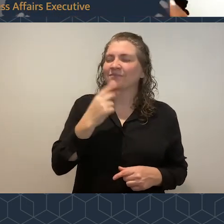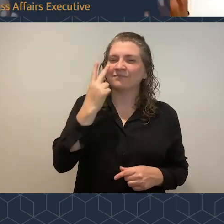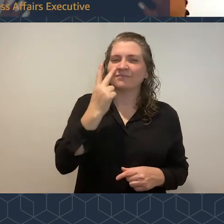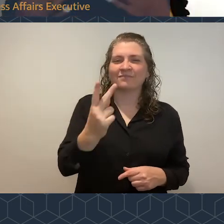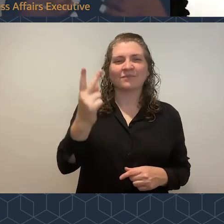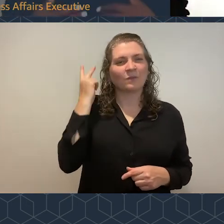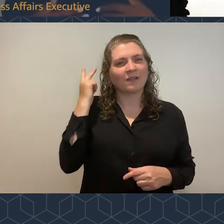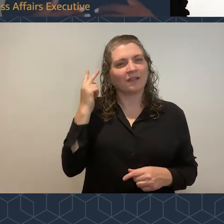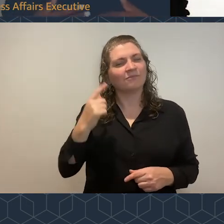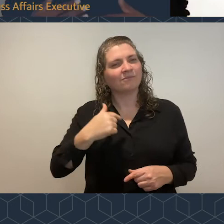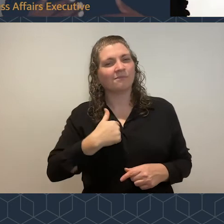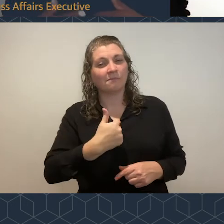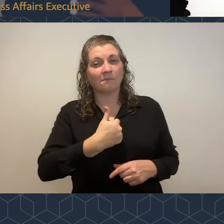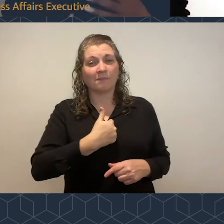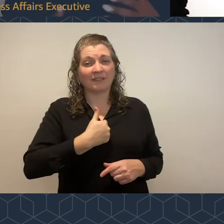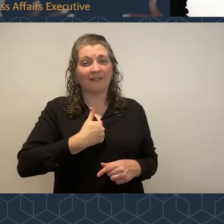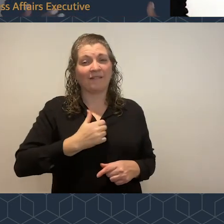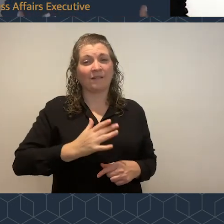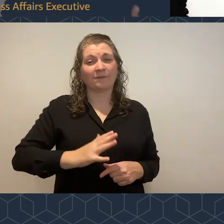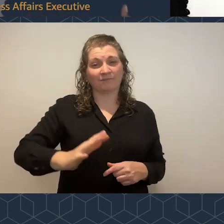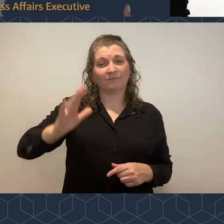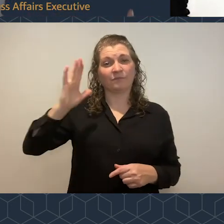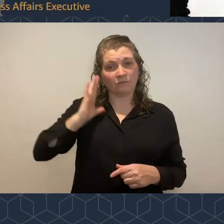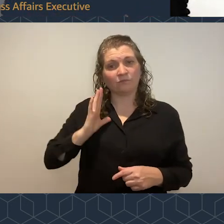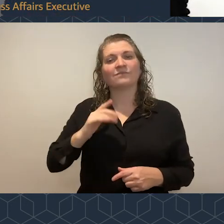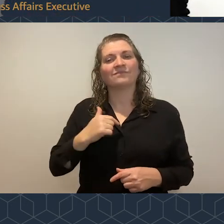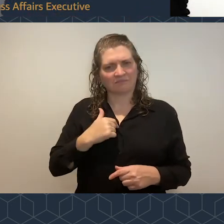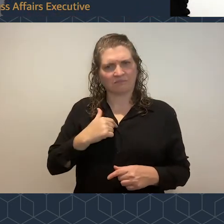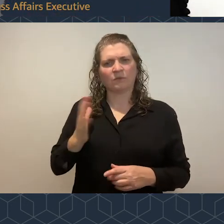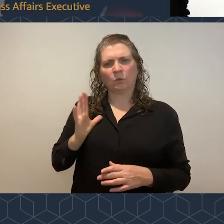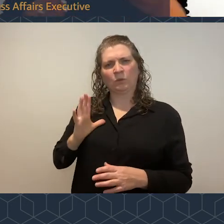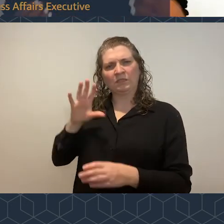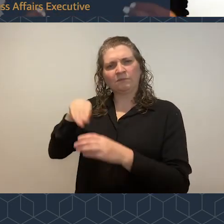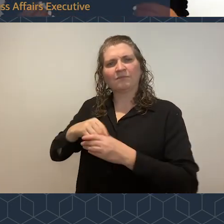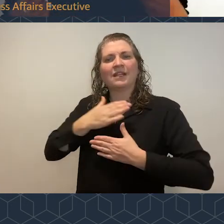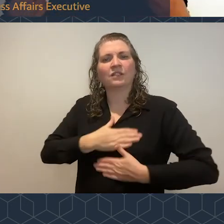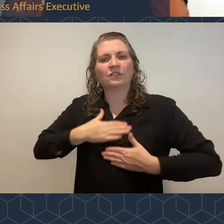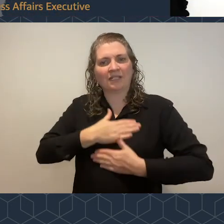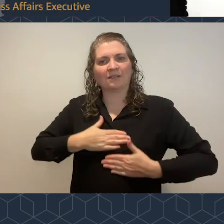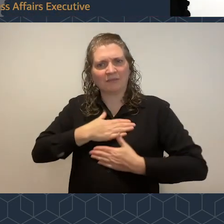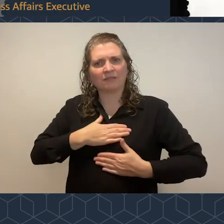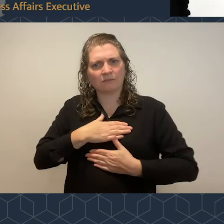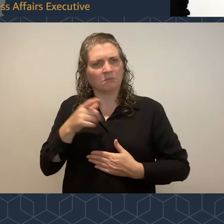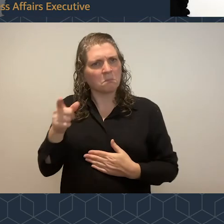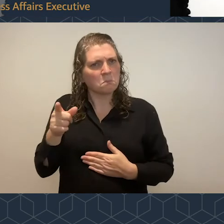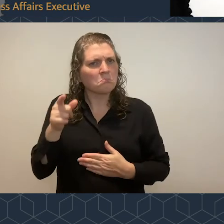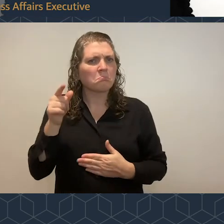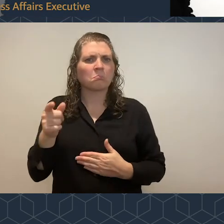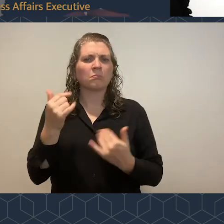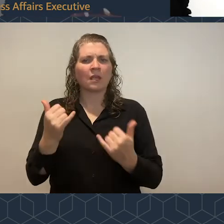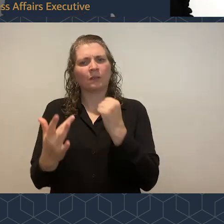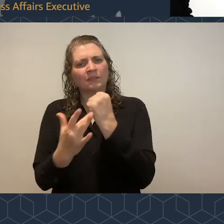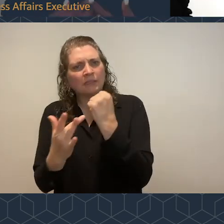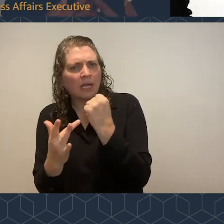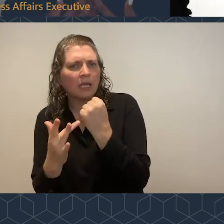the Prime Studio side, so really on the entertainment side, but this is still a tech company. And so there are things that